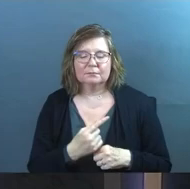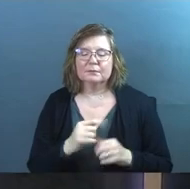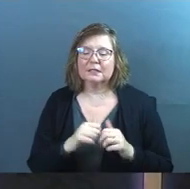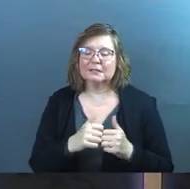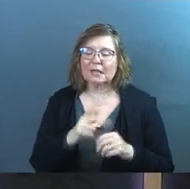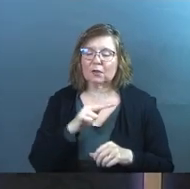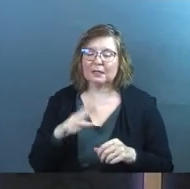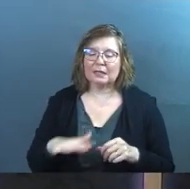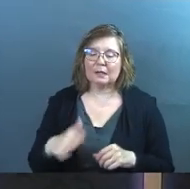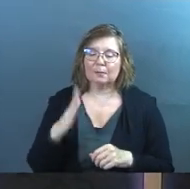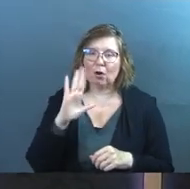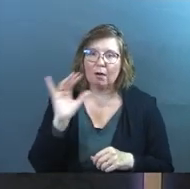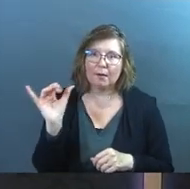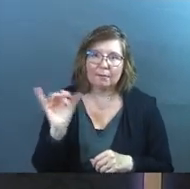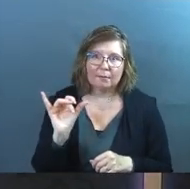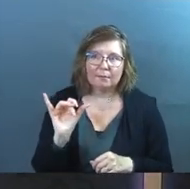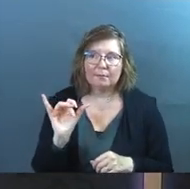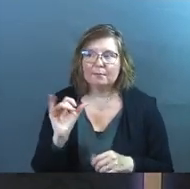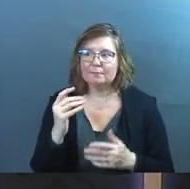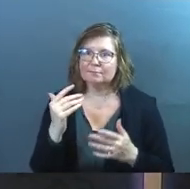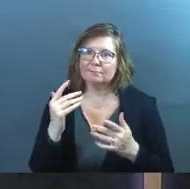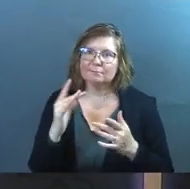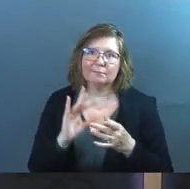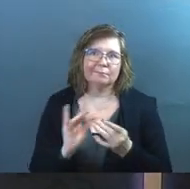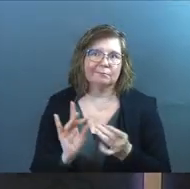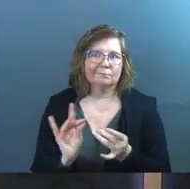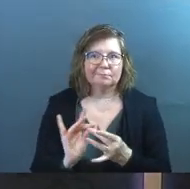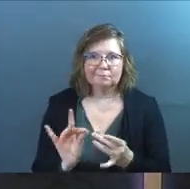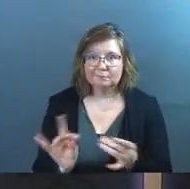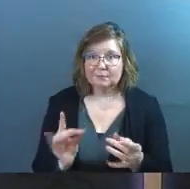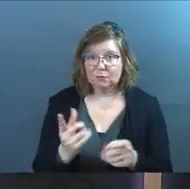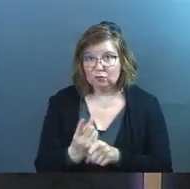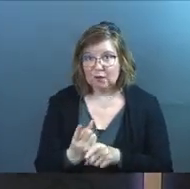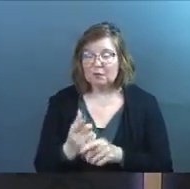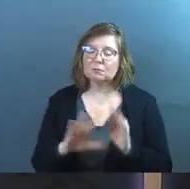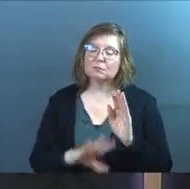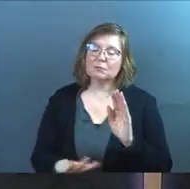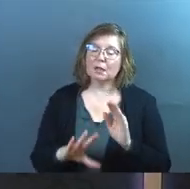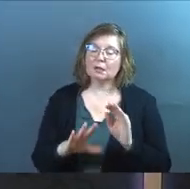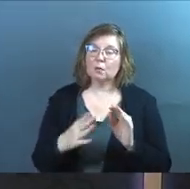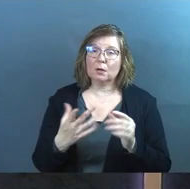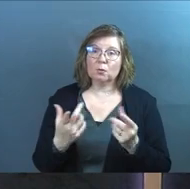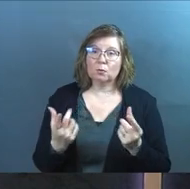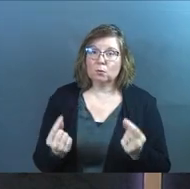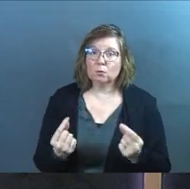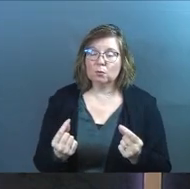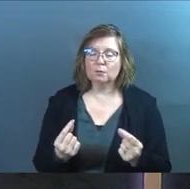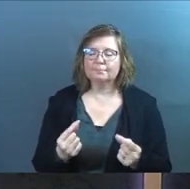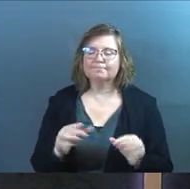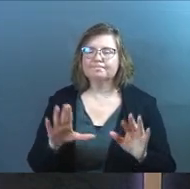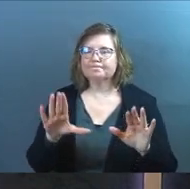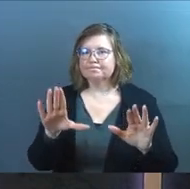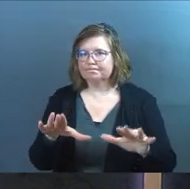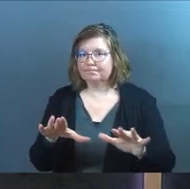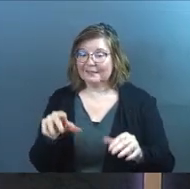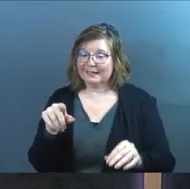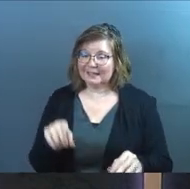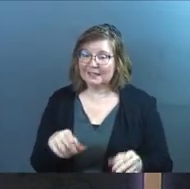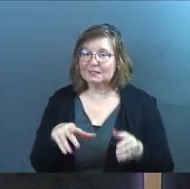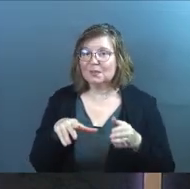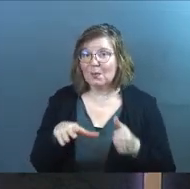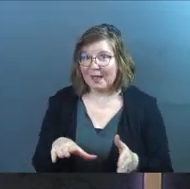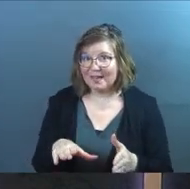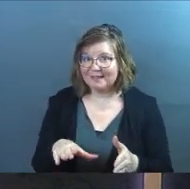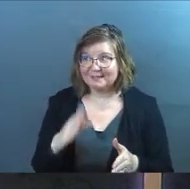is how the kingdom of God, for the kingdom of God is like, and then he'll tell this story, right? So basically what he's jumping into is going, hey, this is the